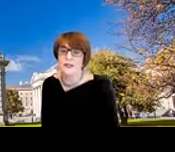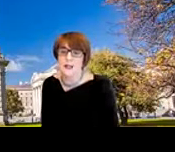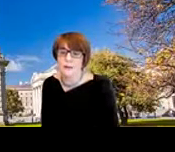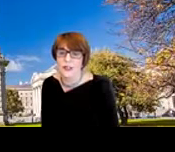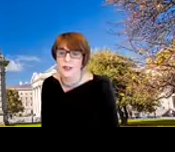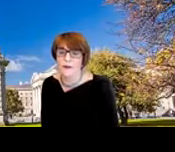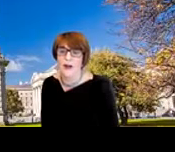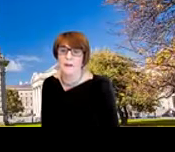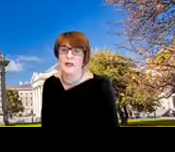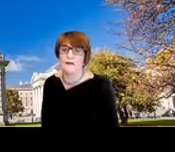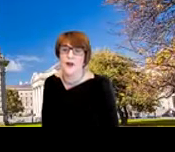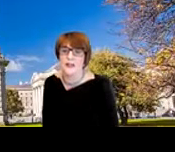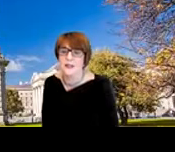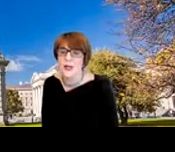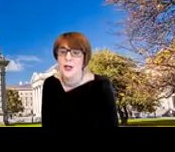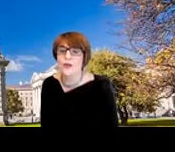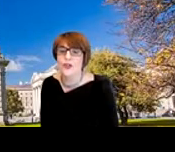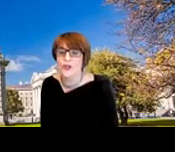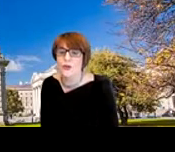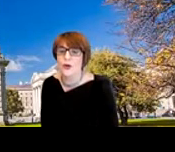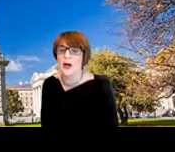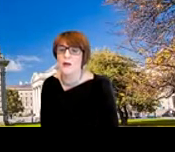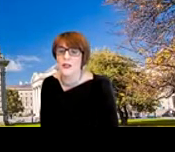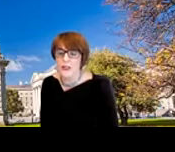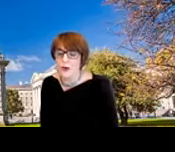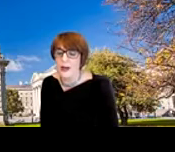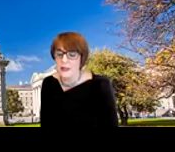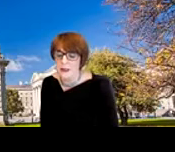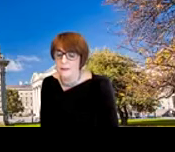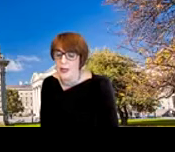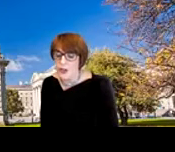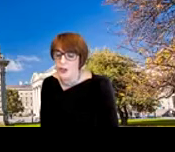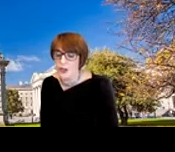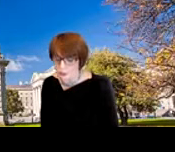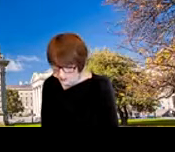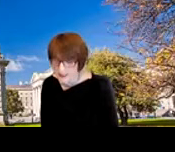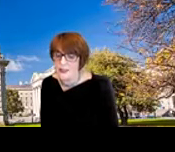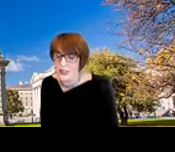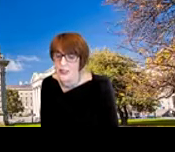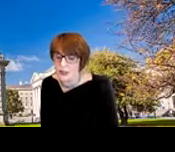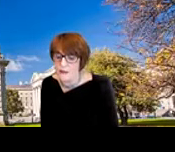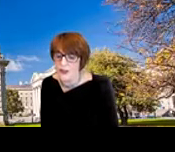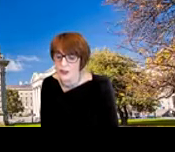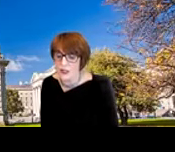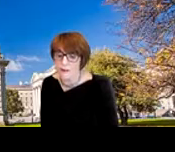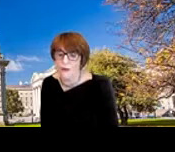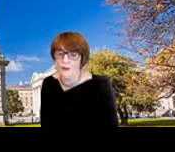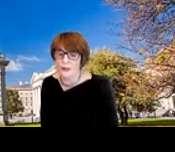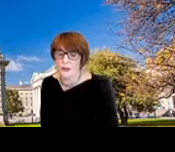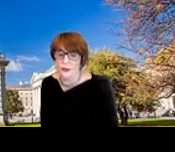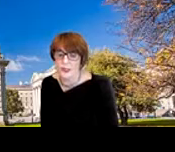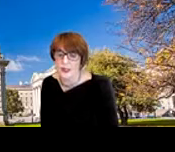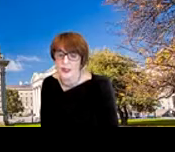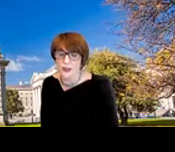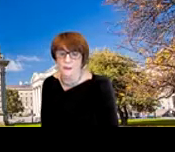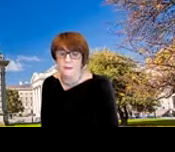and being separated from family and friends, and reduced work hours. And so many people just missed the day service or the day program that